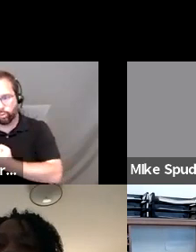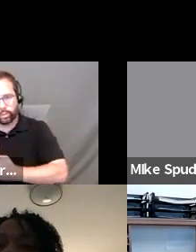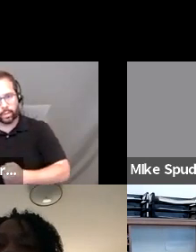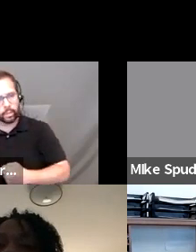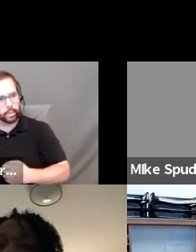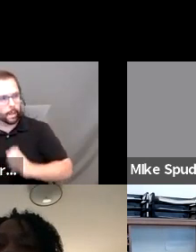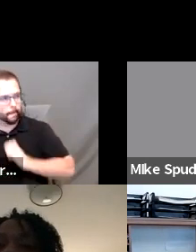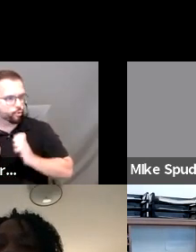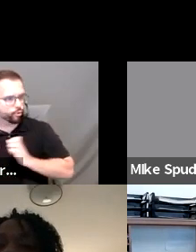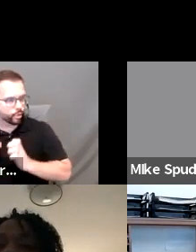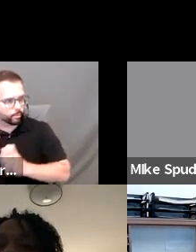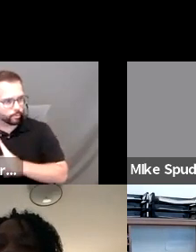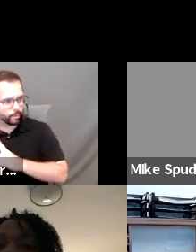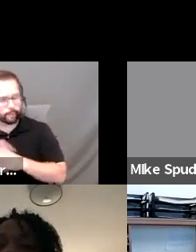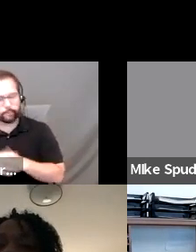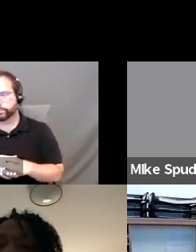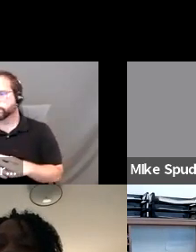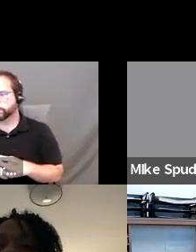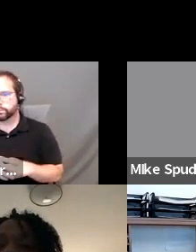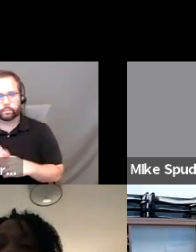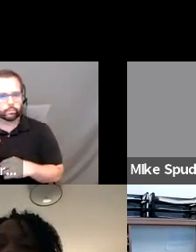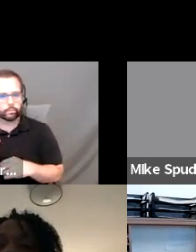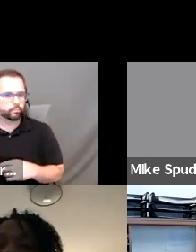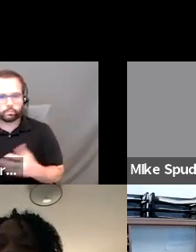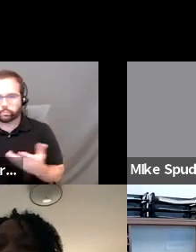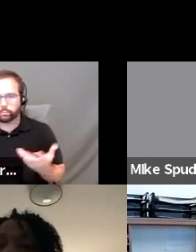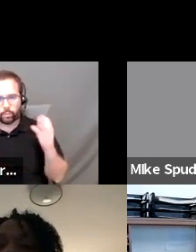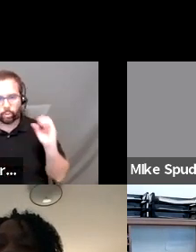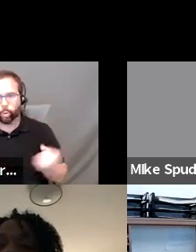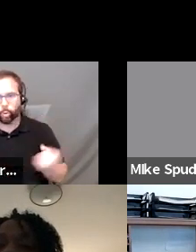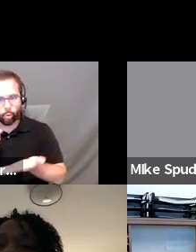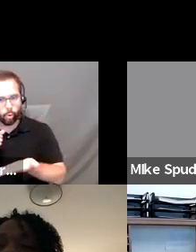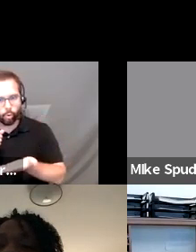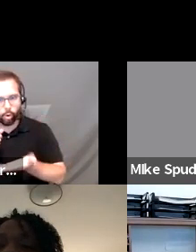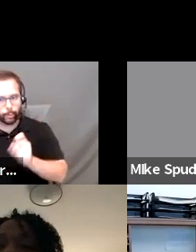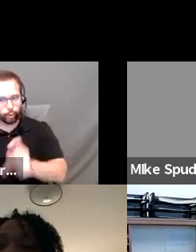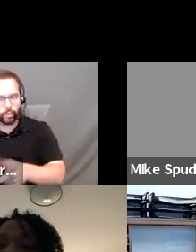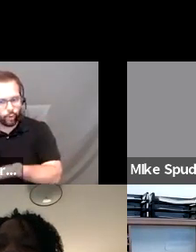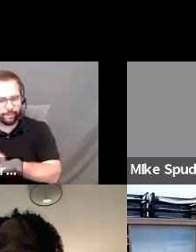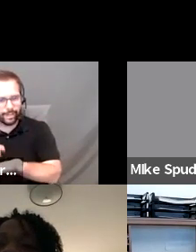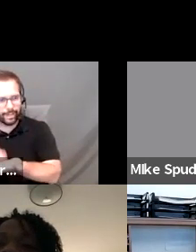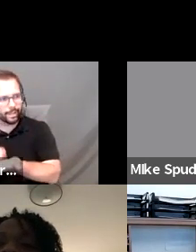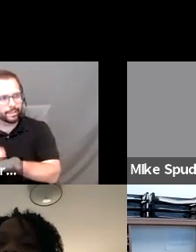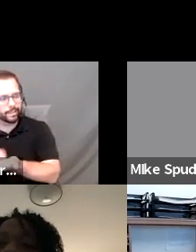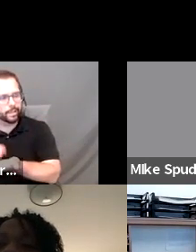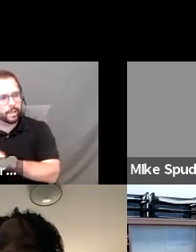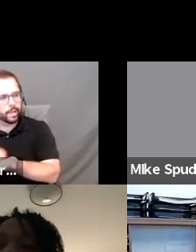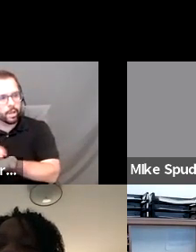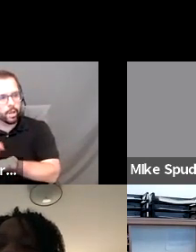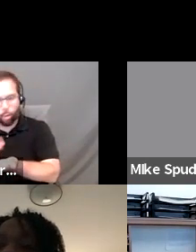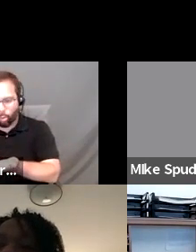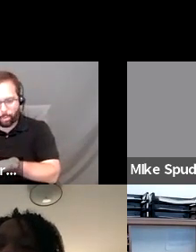um, or even to discuss the opportunity of advocacy, how to advocate for yourself, anything